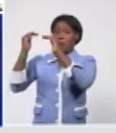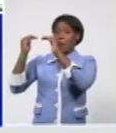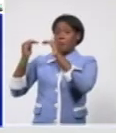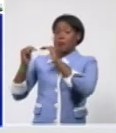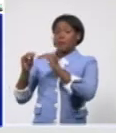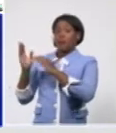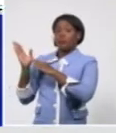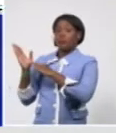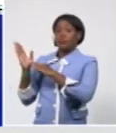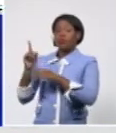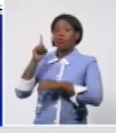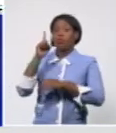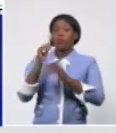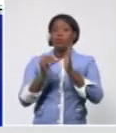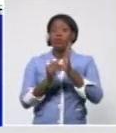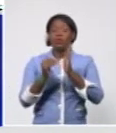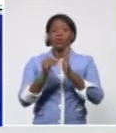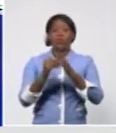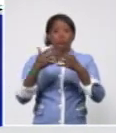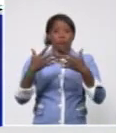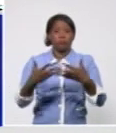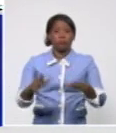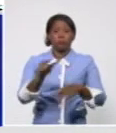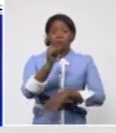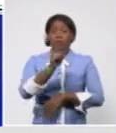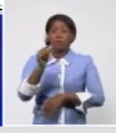Russia is in fourth place with